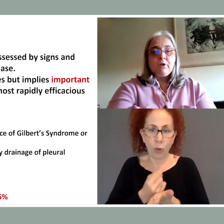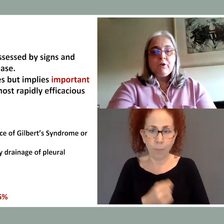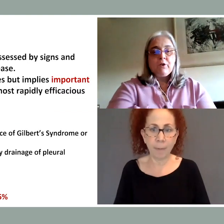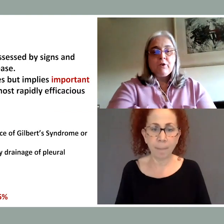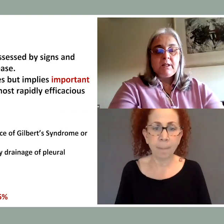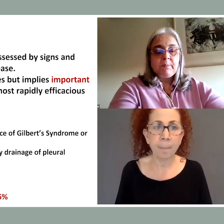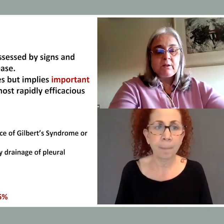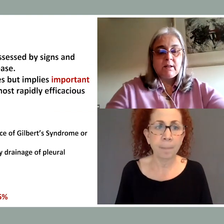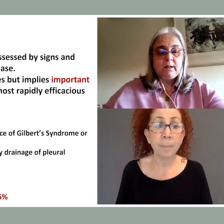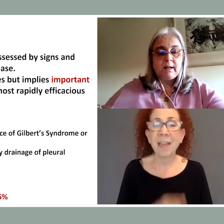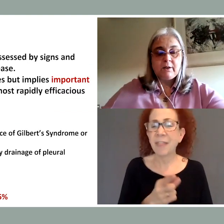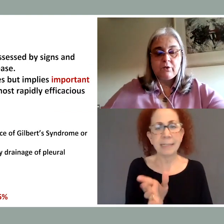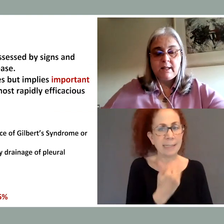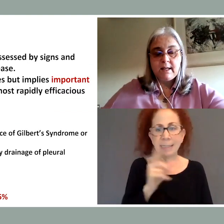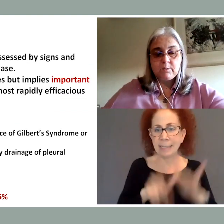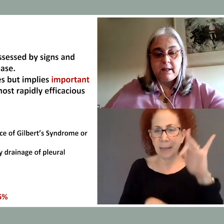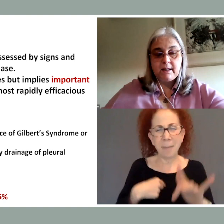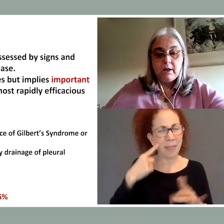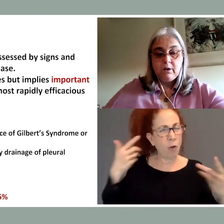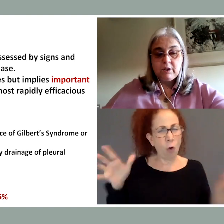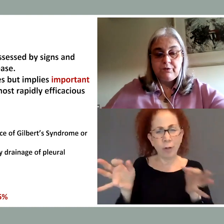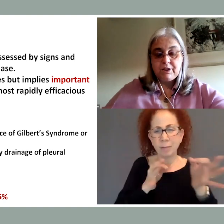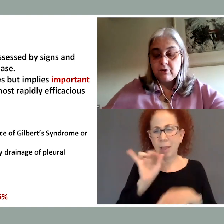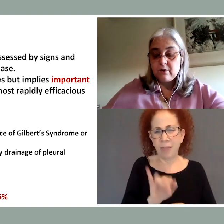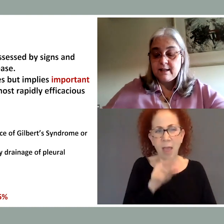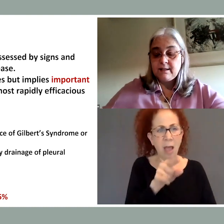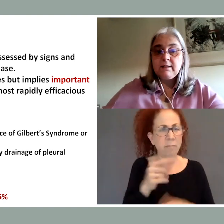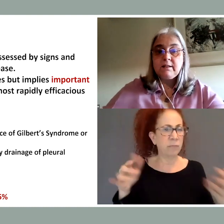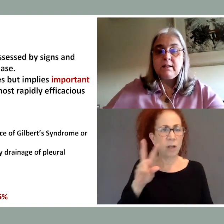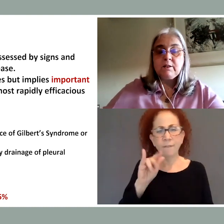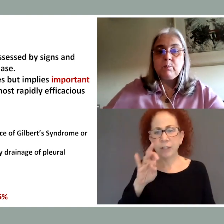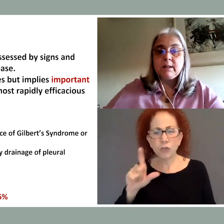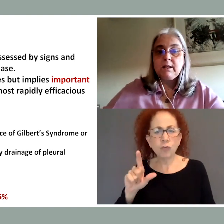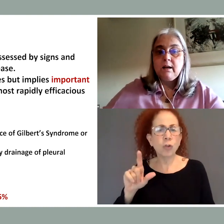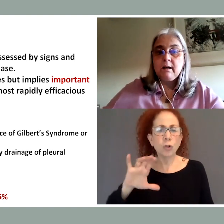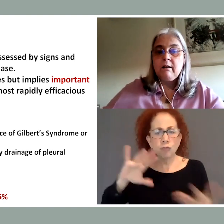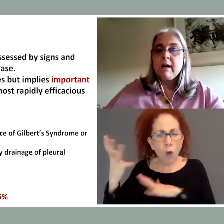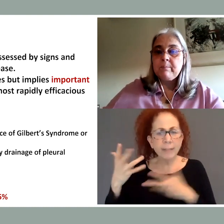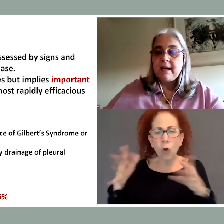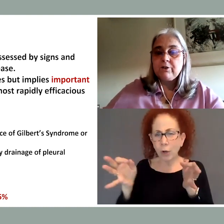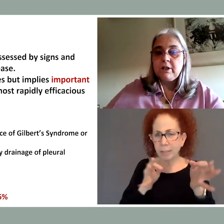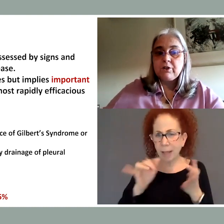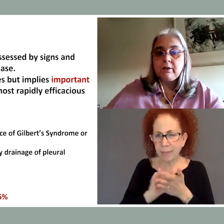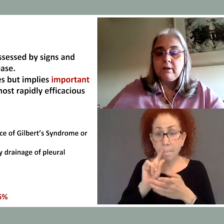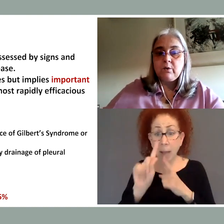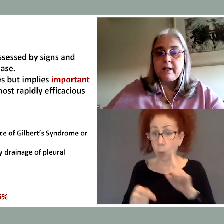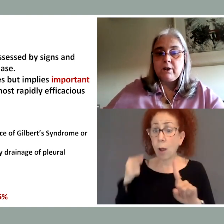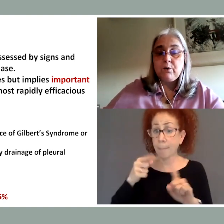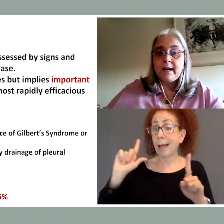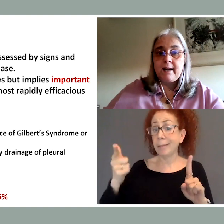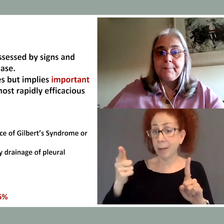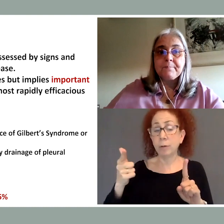I'm going to skip this because I think I already explained what visceral crisis is, but I'll come back to this on